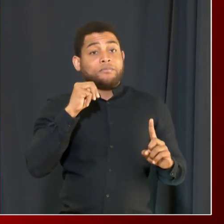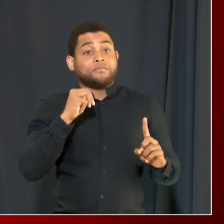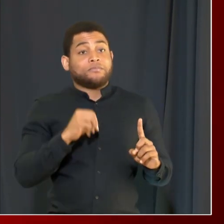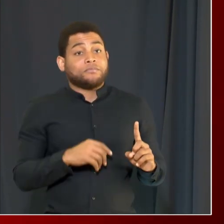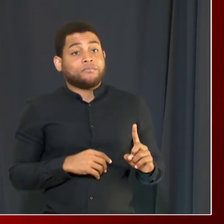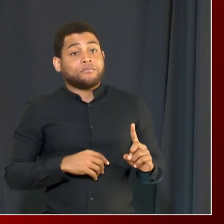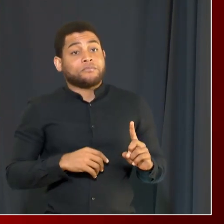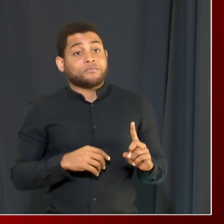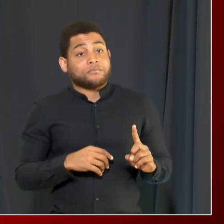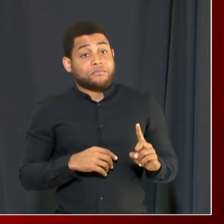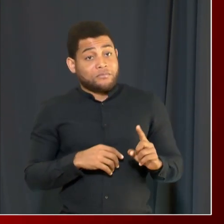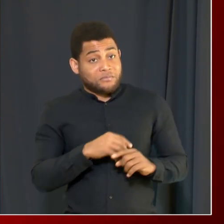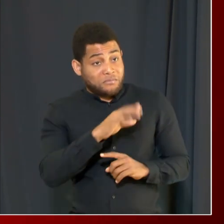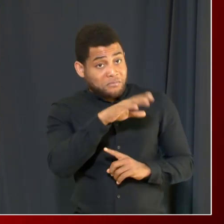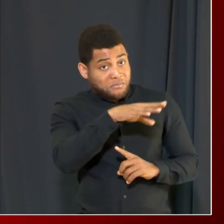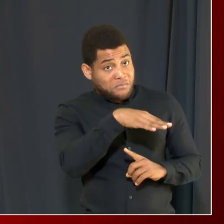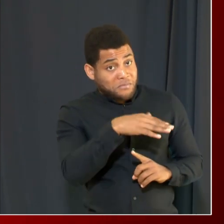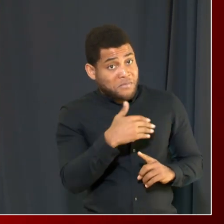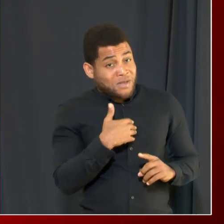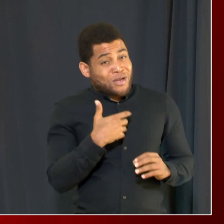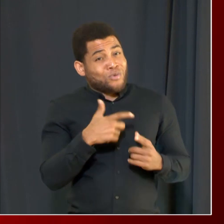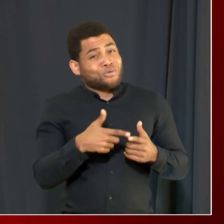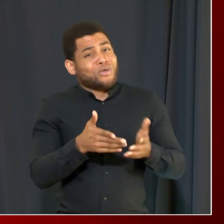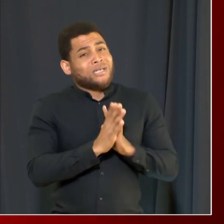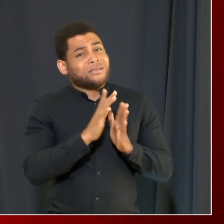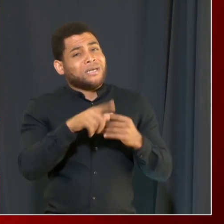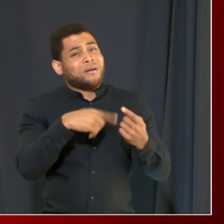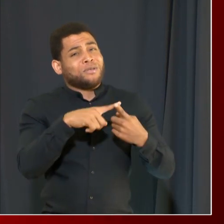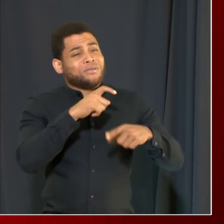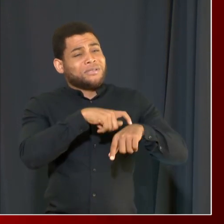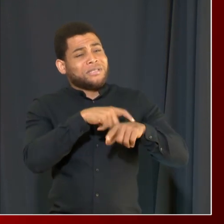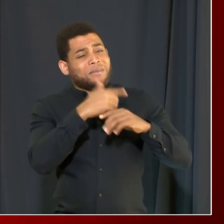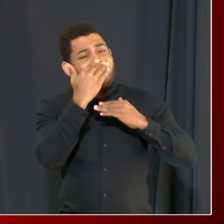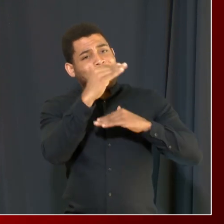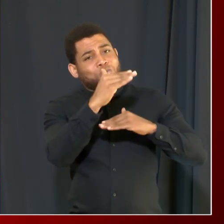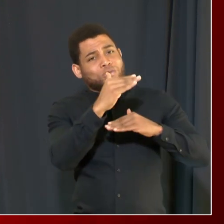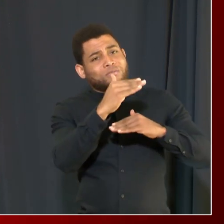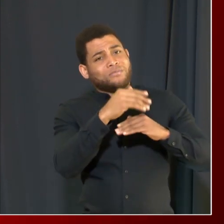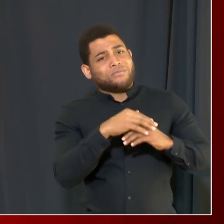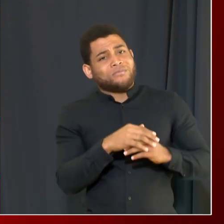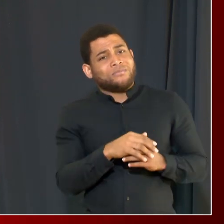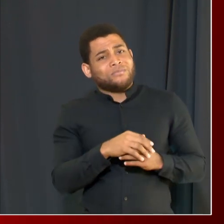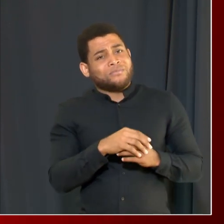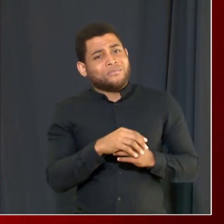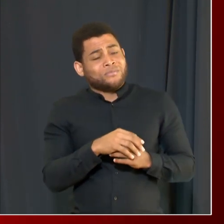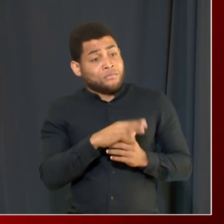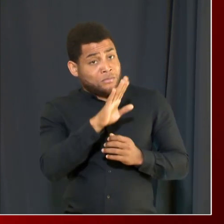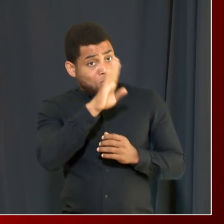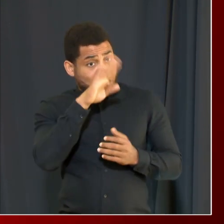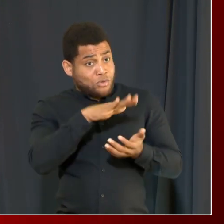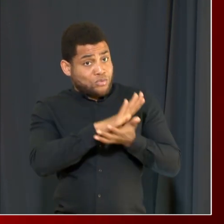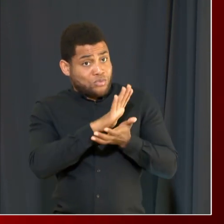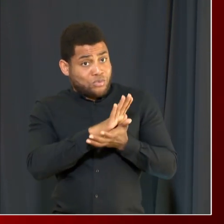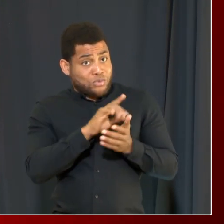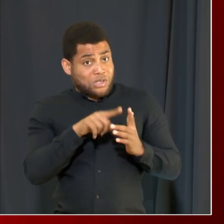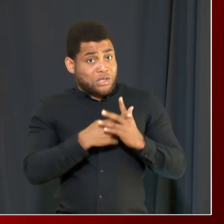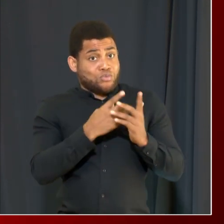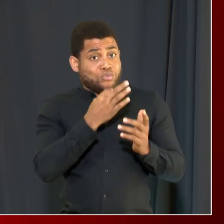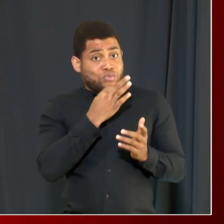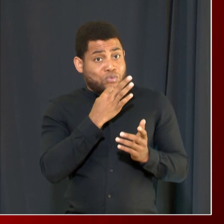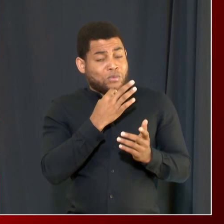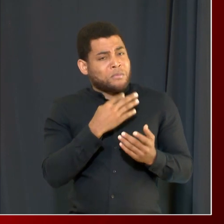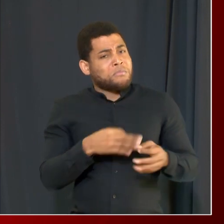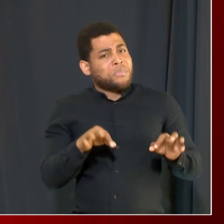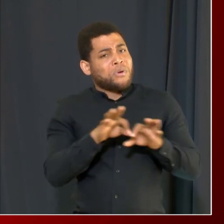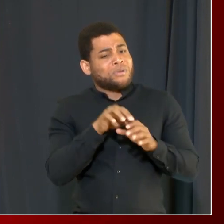I just want to ask about the curfew because school's about to start. How significant is this going to be? You said 7 areas. Will we know what